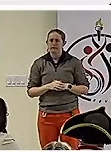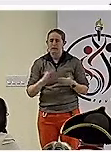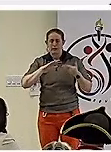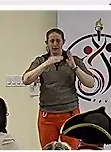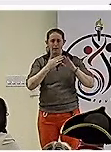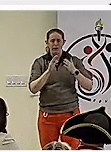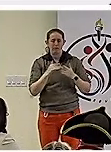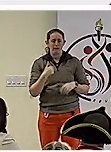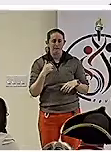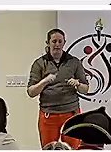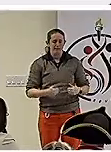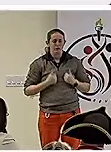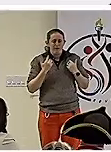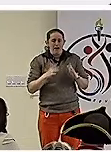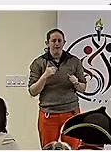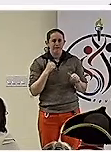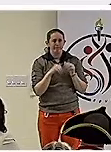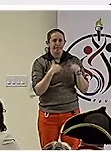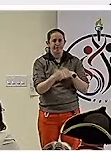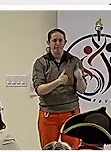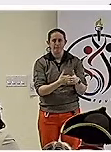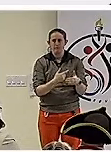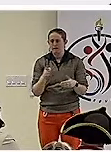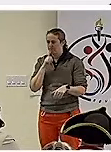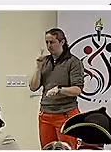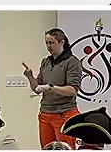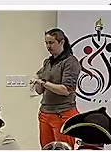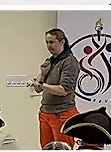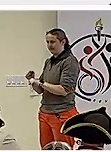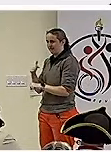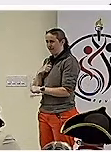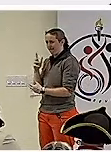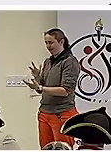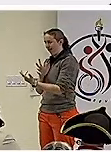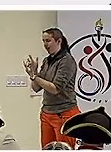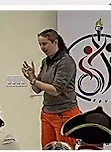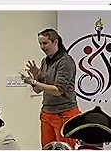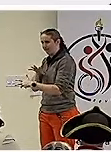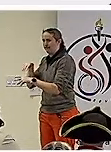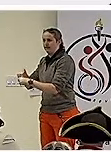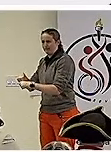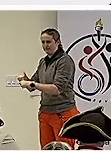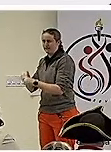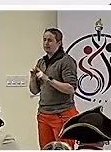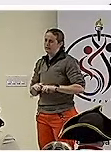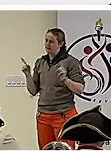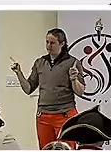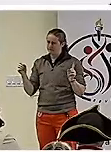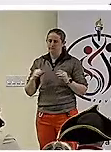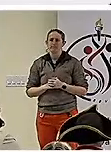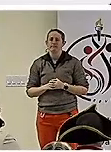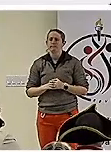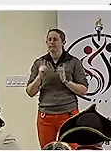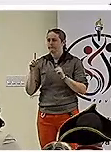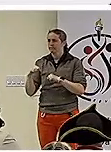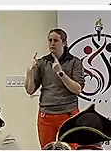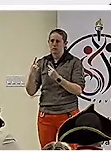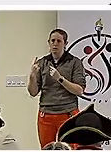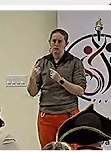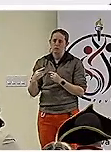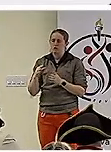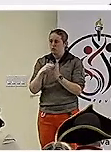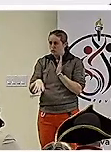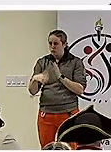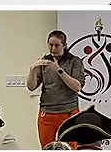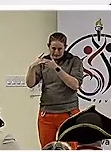you're truly a part of it and you belong in it. Over the last few years, whether through student leadership, community food